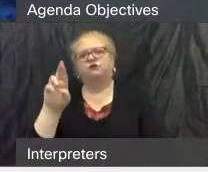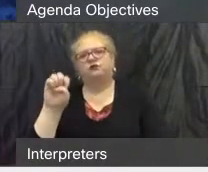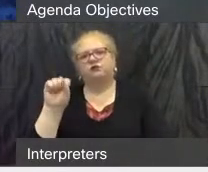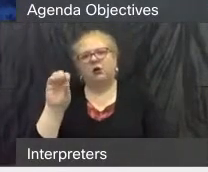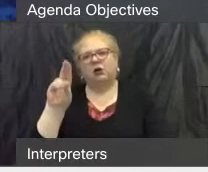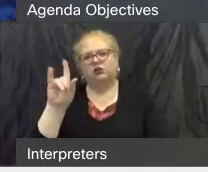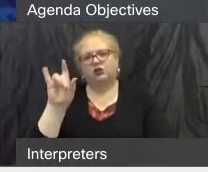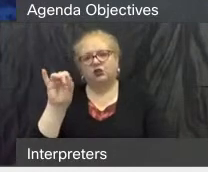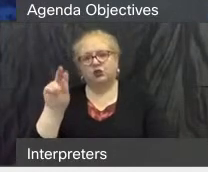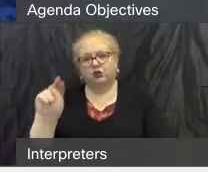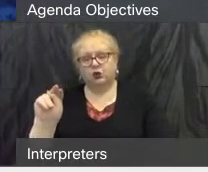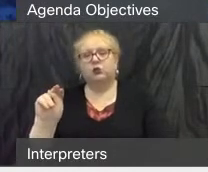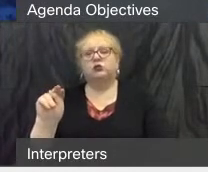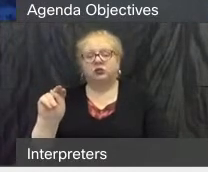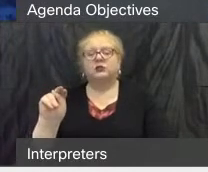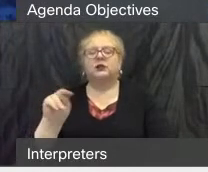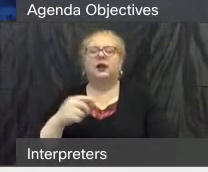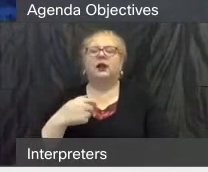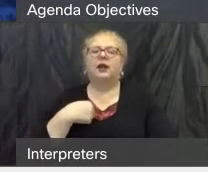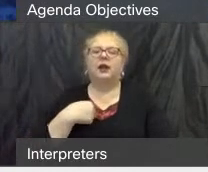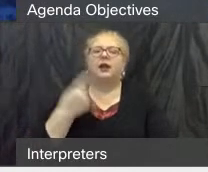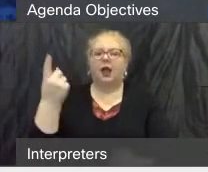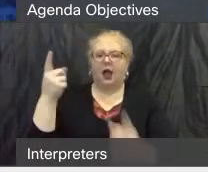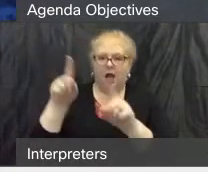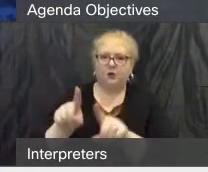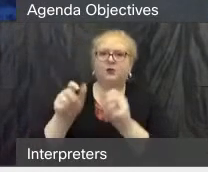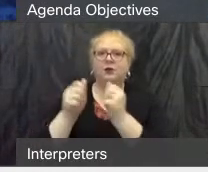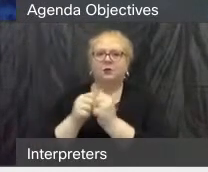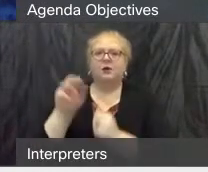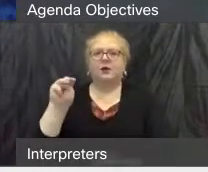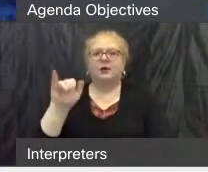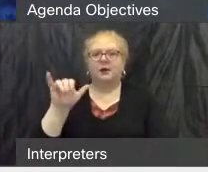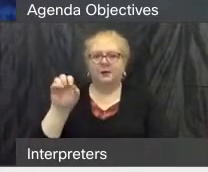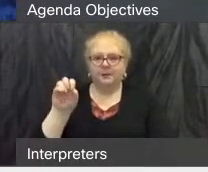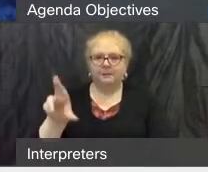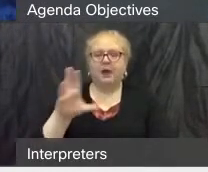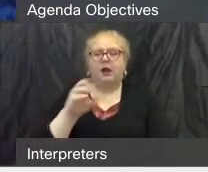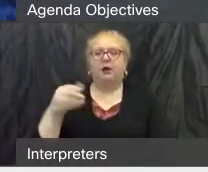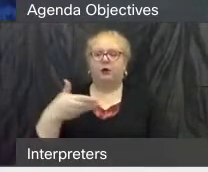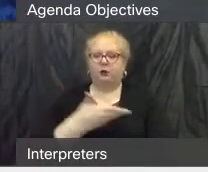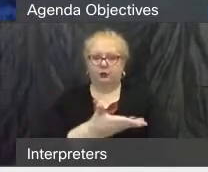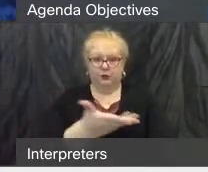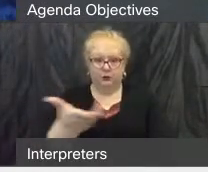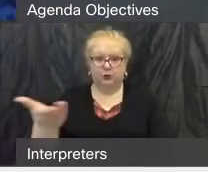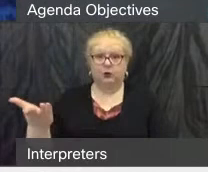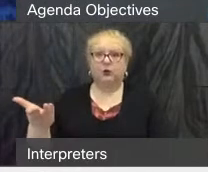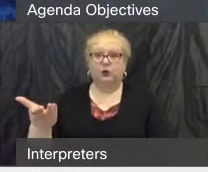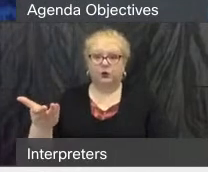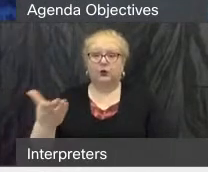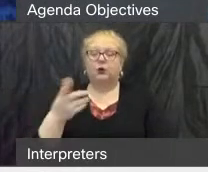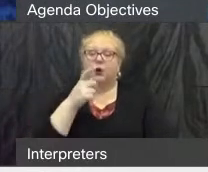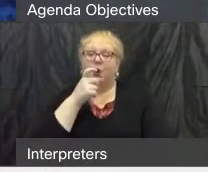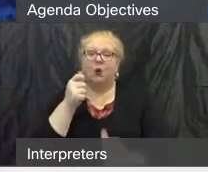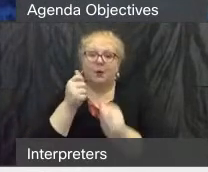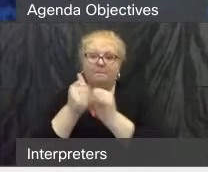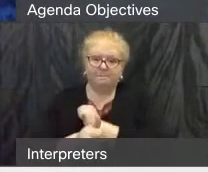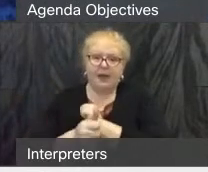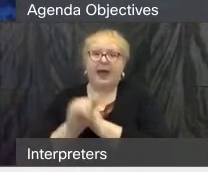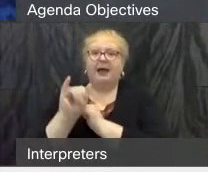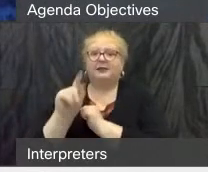and I agree with the mayor, and you all are the ones who passed these,